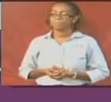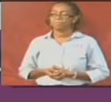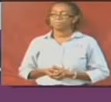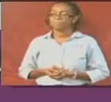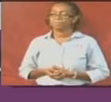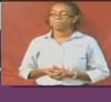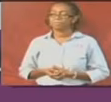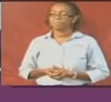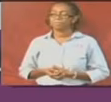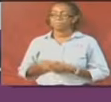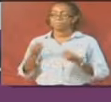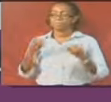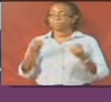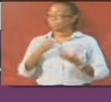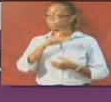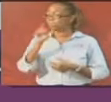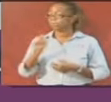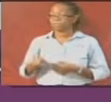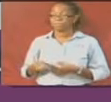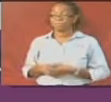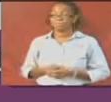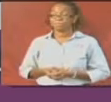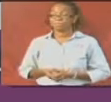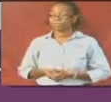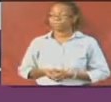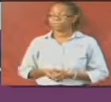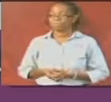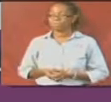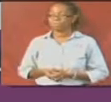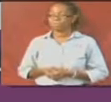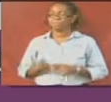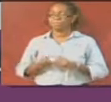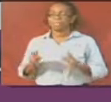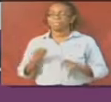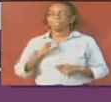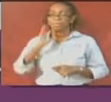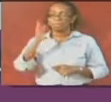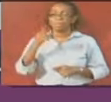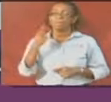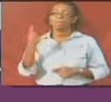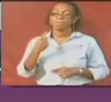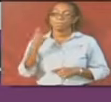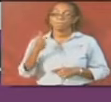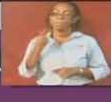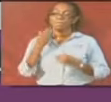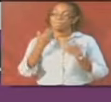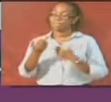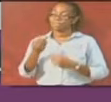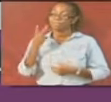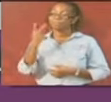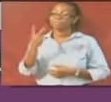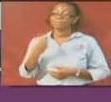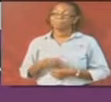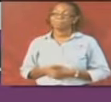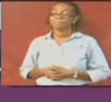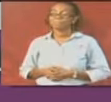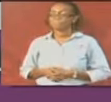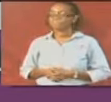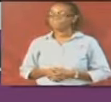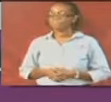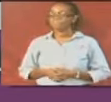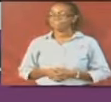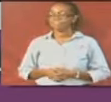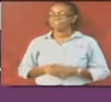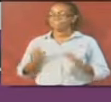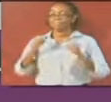quite a few questions, but I'll take my first 2. Could we get an update on public compliance with